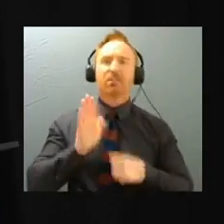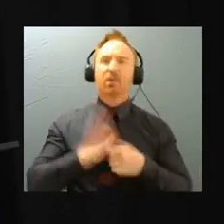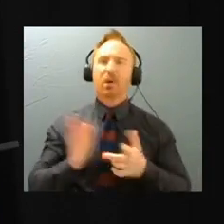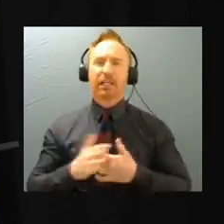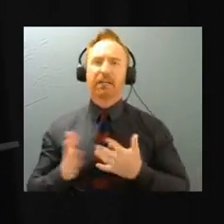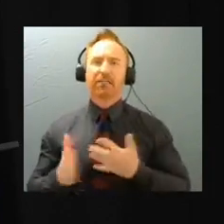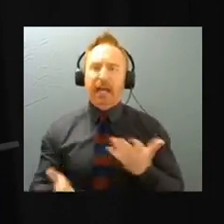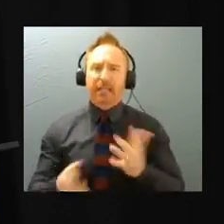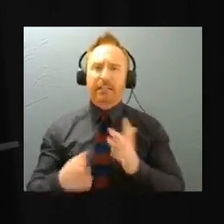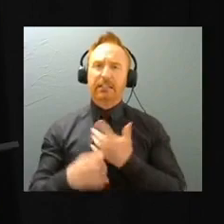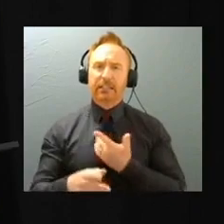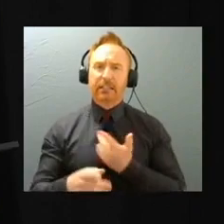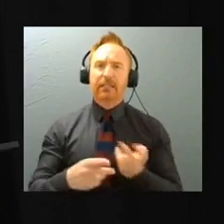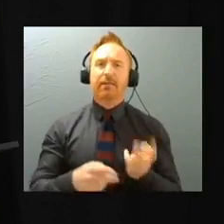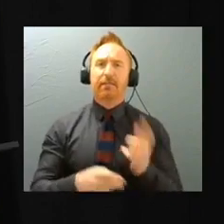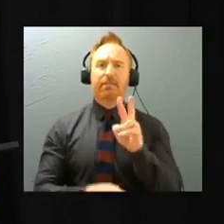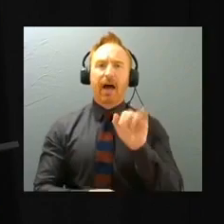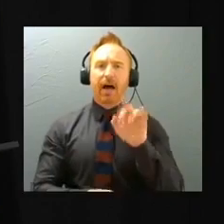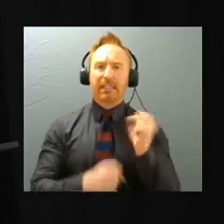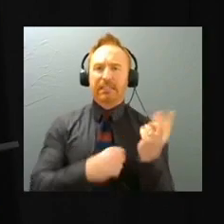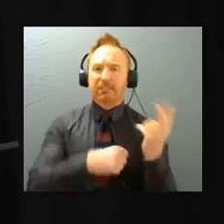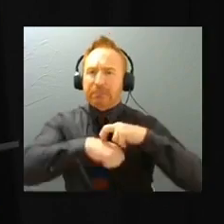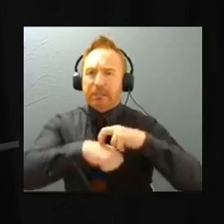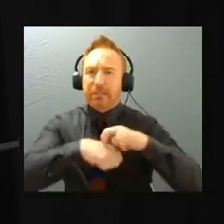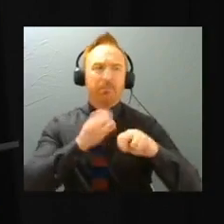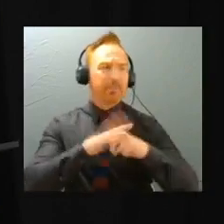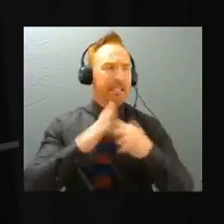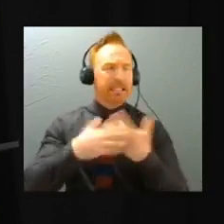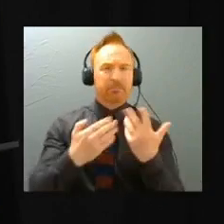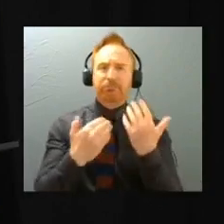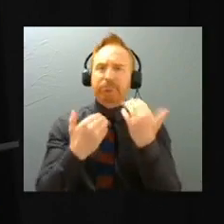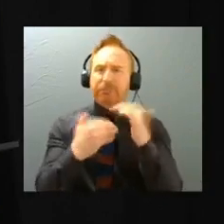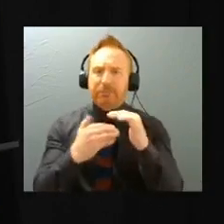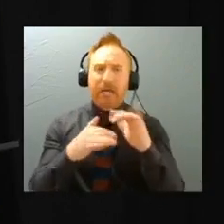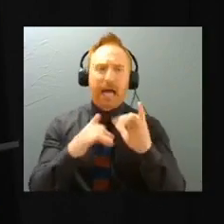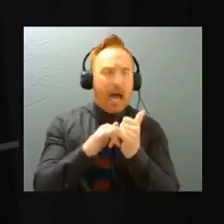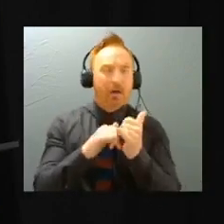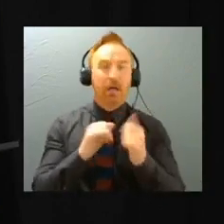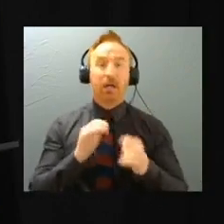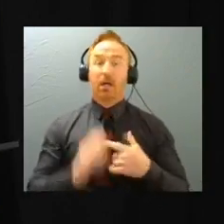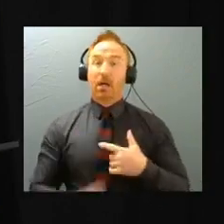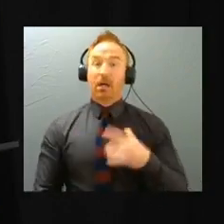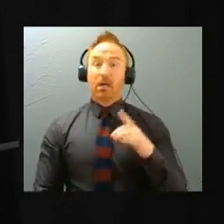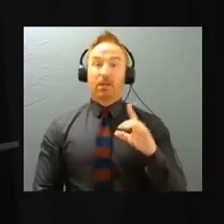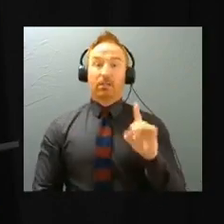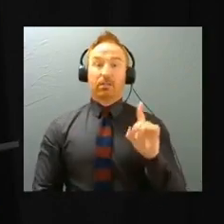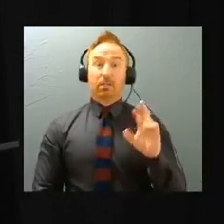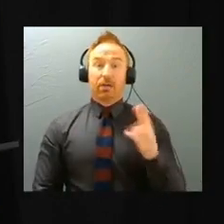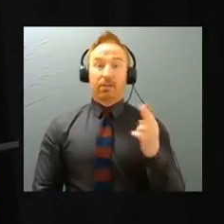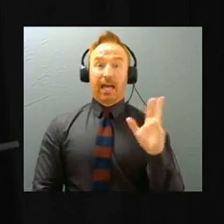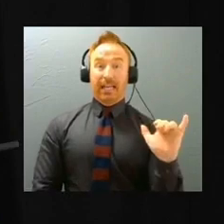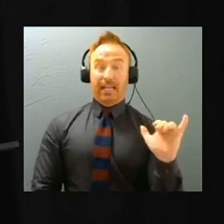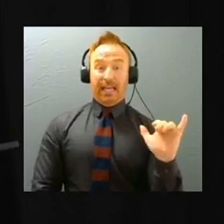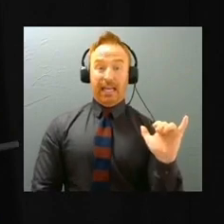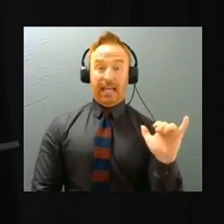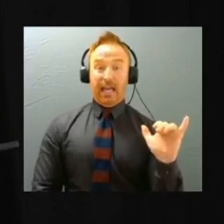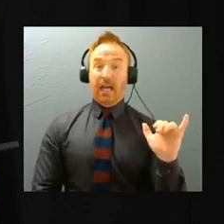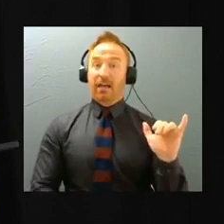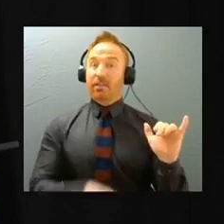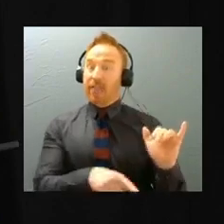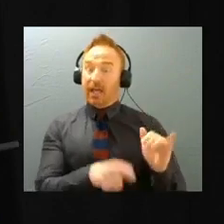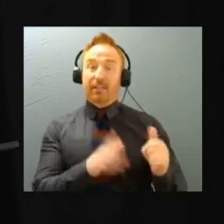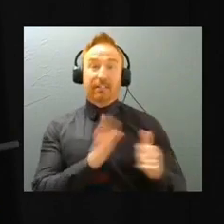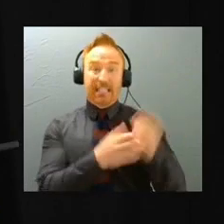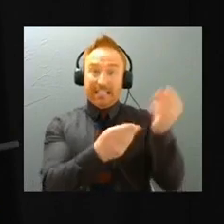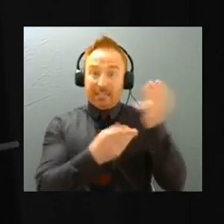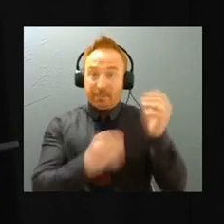officers across the country. As Dr. Hanley will tell you and can tell you, the data that is emerging from across the